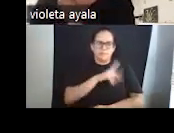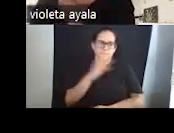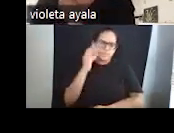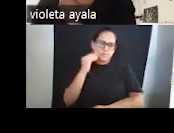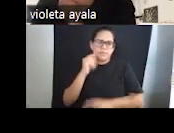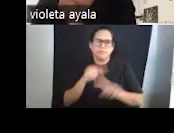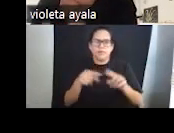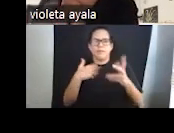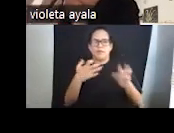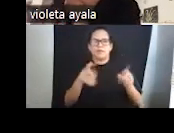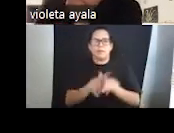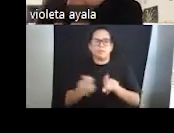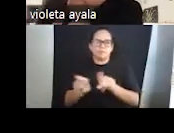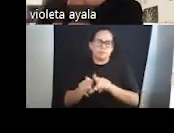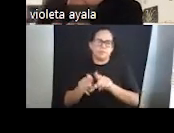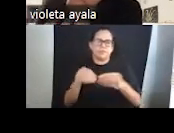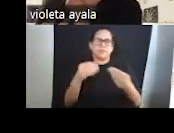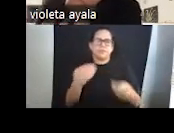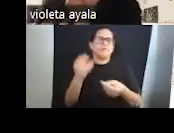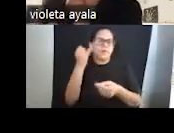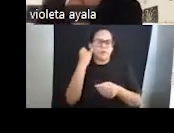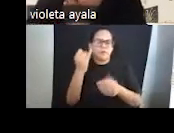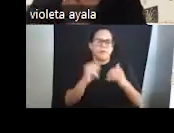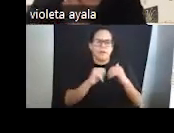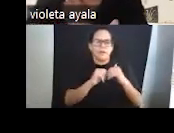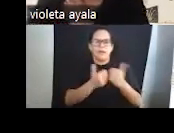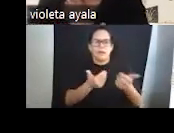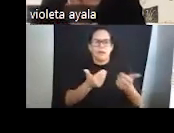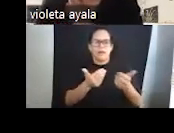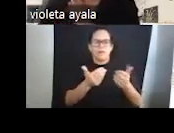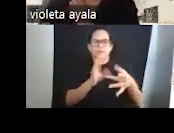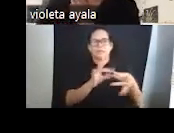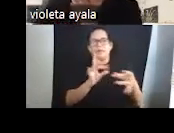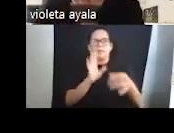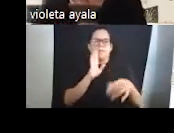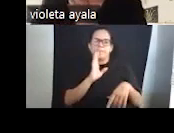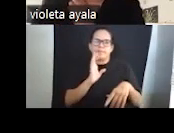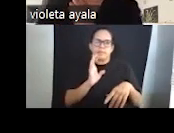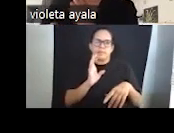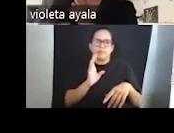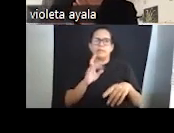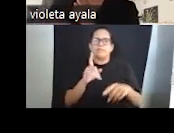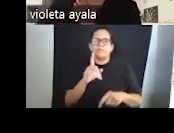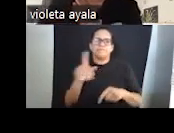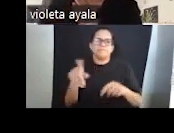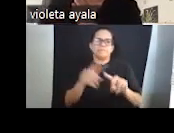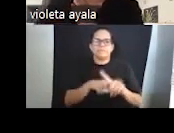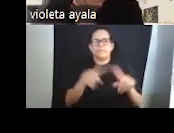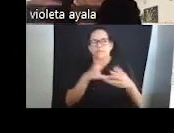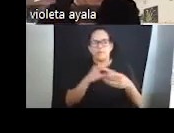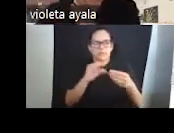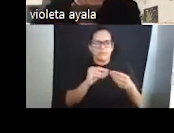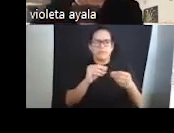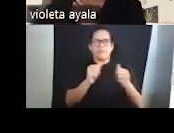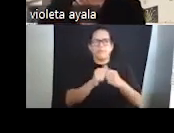but I wanted to also give this idea of how the narrative will be. It was a Quechua narrative. It was a different narrative with